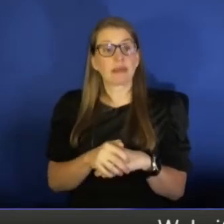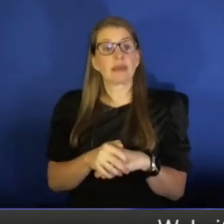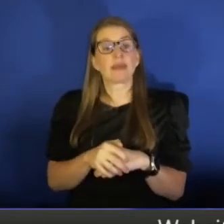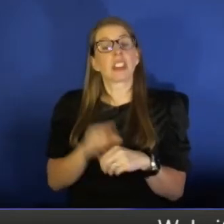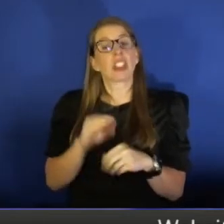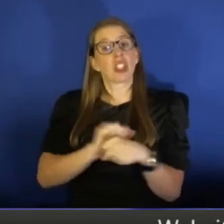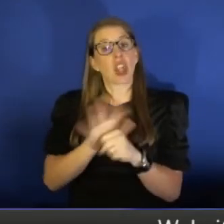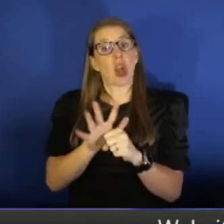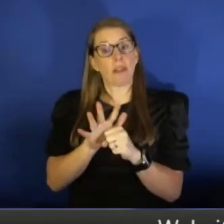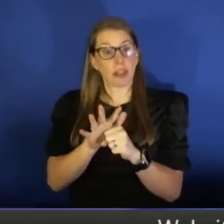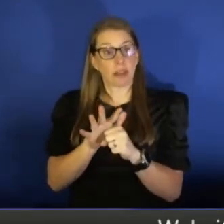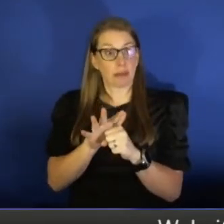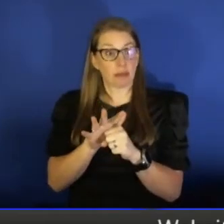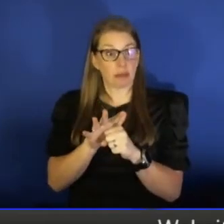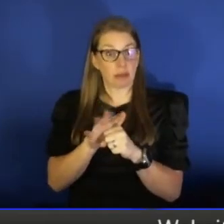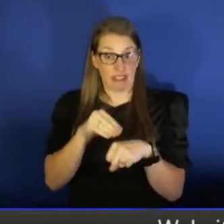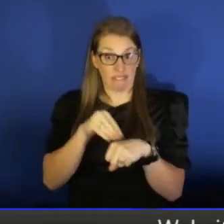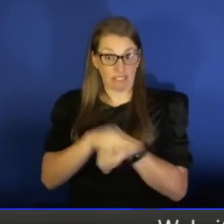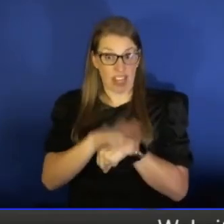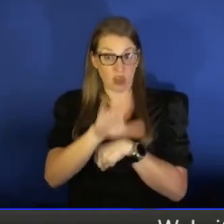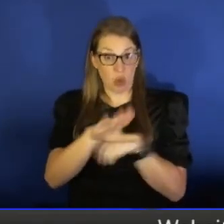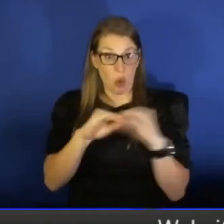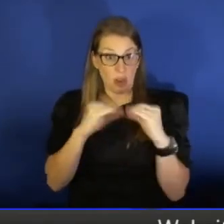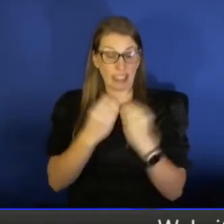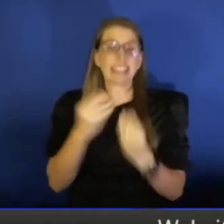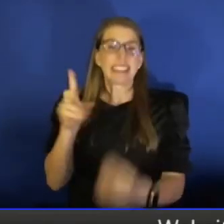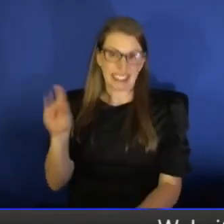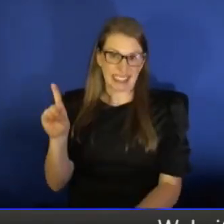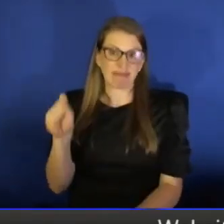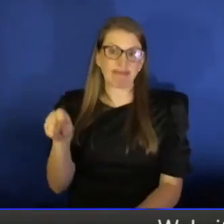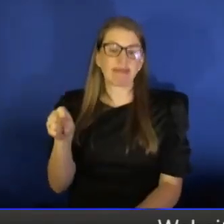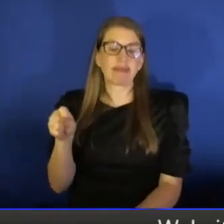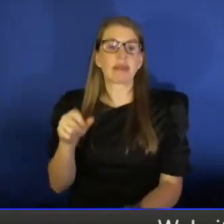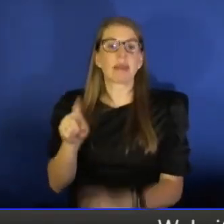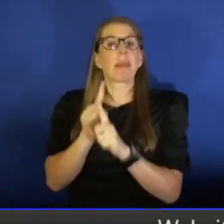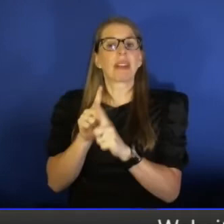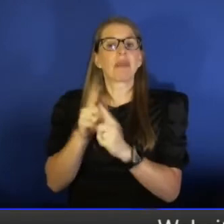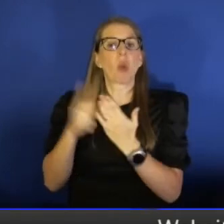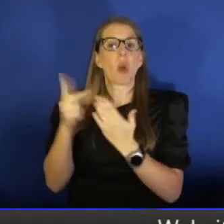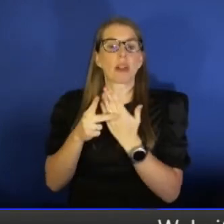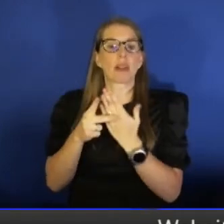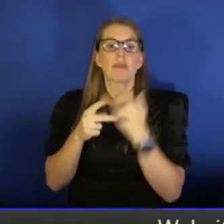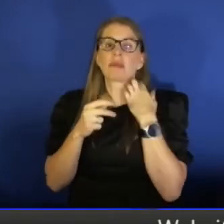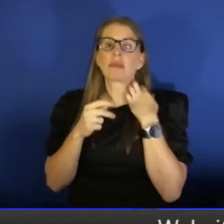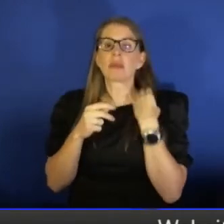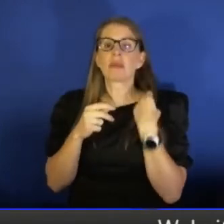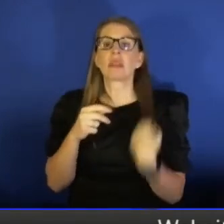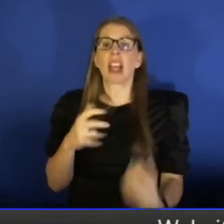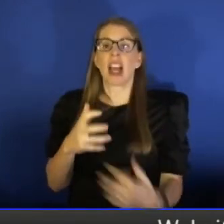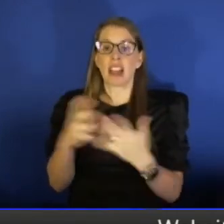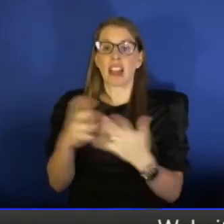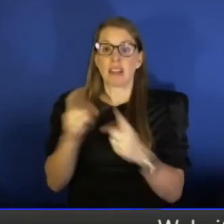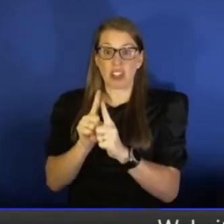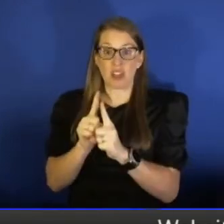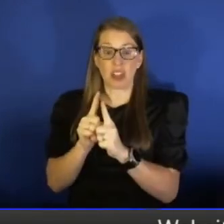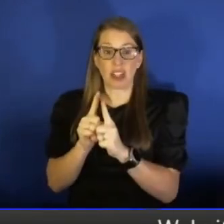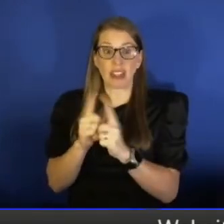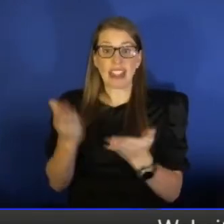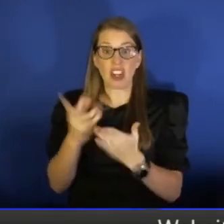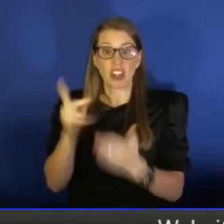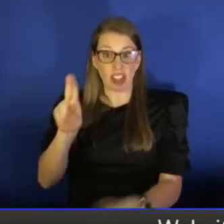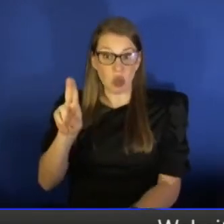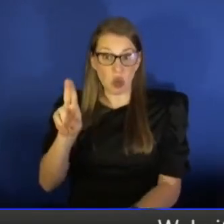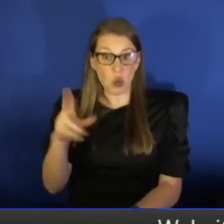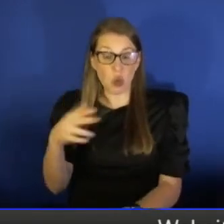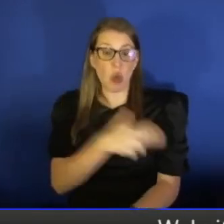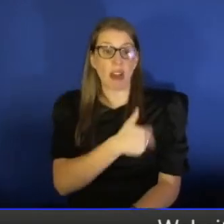your organization at all? It and in did. what ways? We had the mentoring program, because we did actually a lot of mentoring here at KU Hospital System,